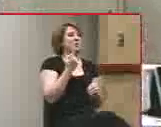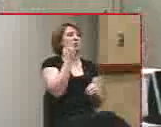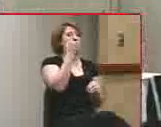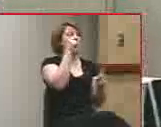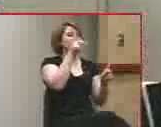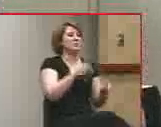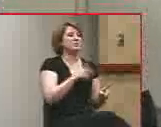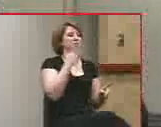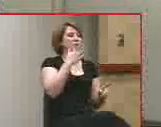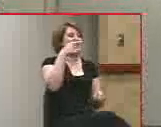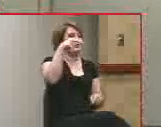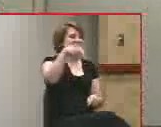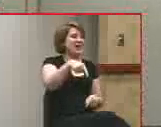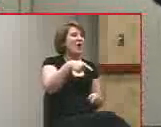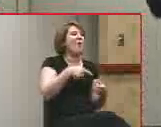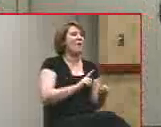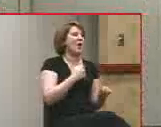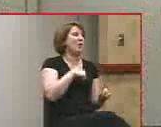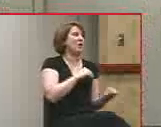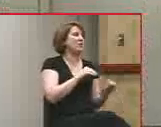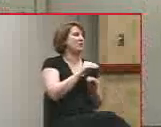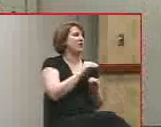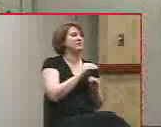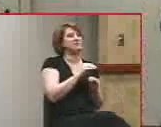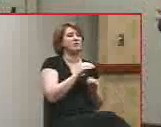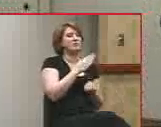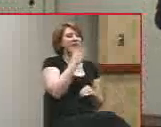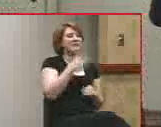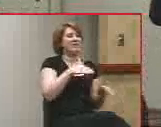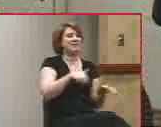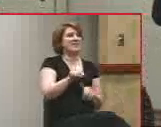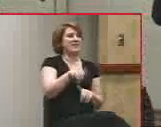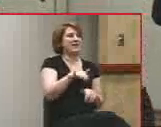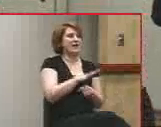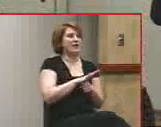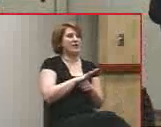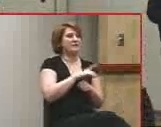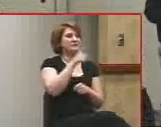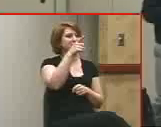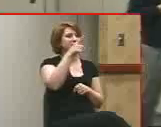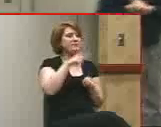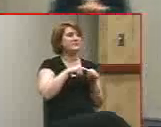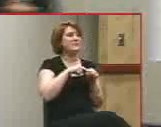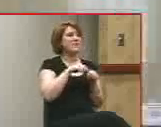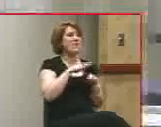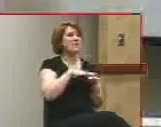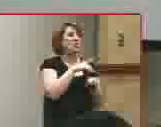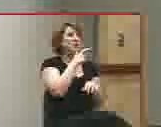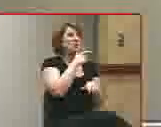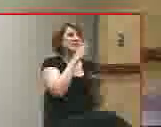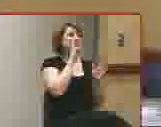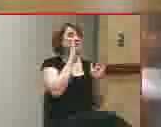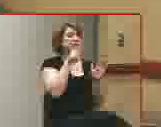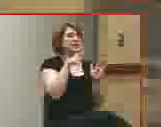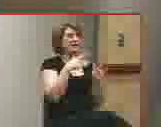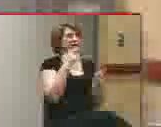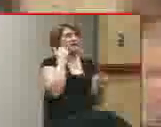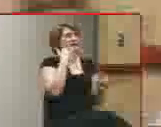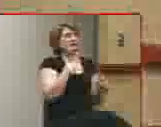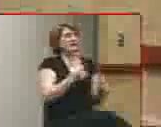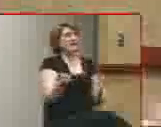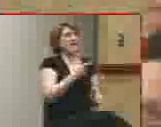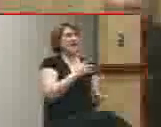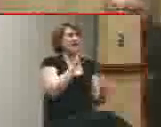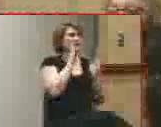here while we are moving. So nobody ever leaves that area. And depending on whose attention she likes, if she just likes all of the attention,